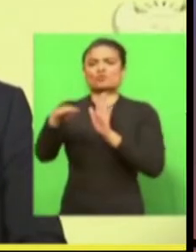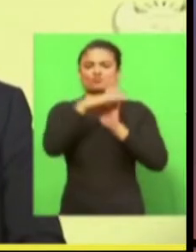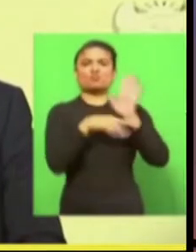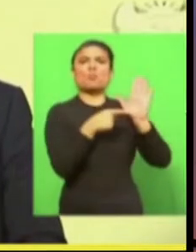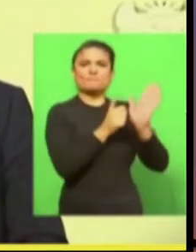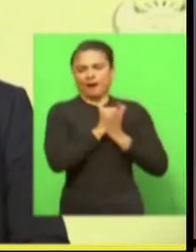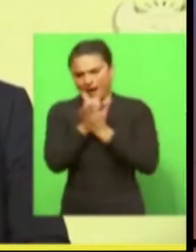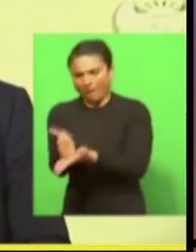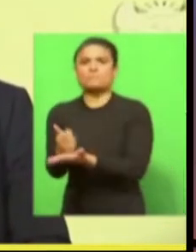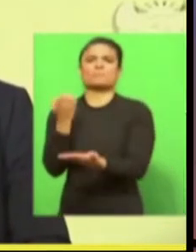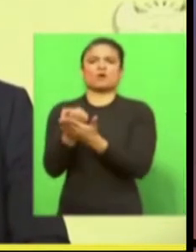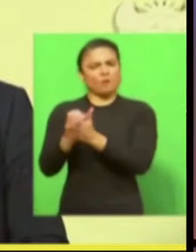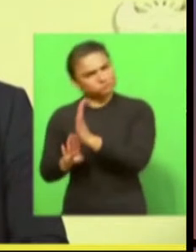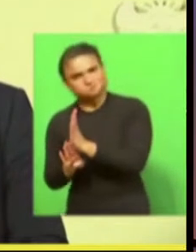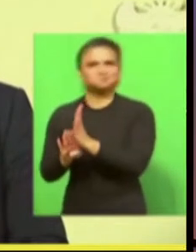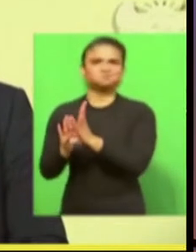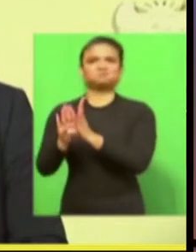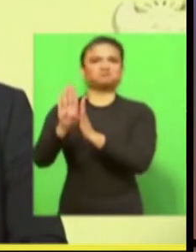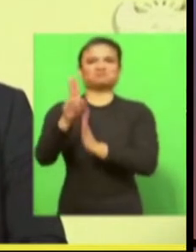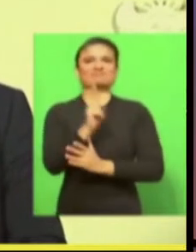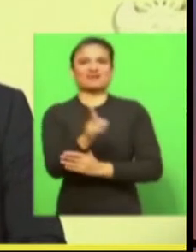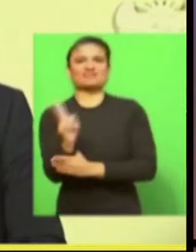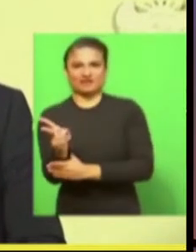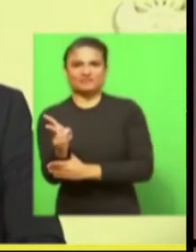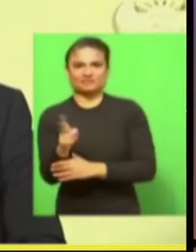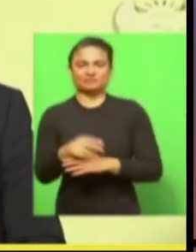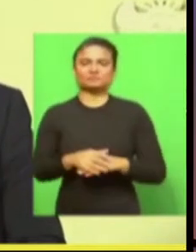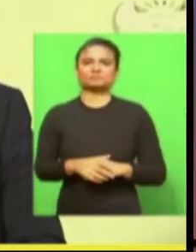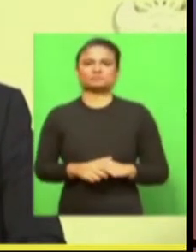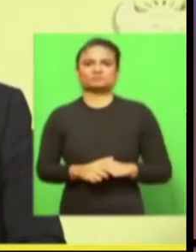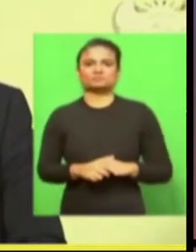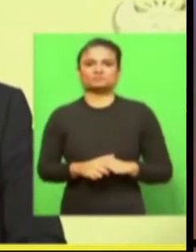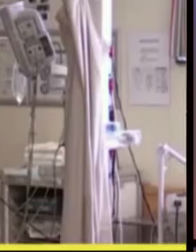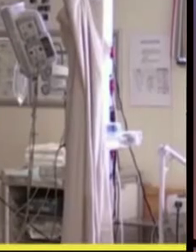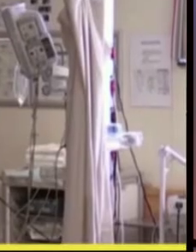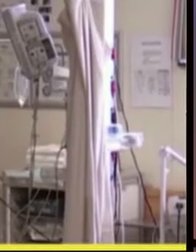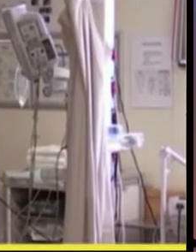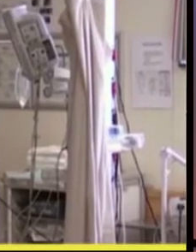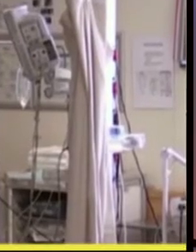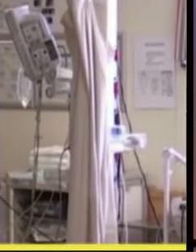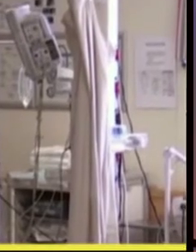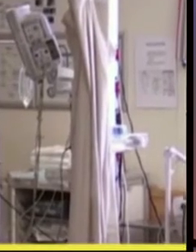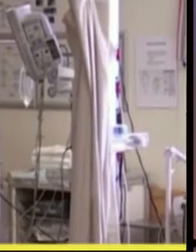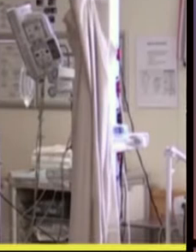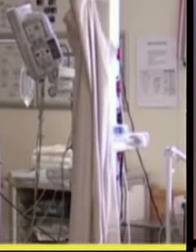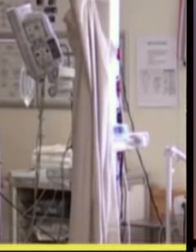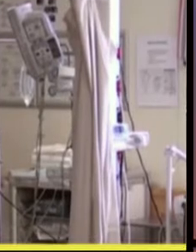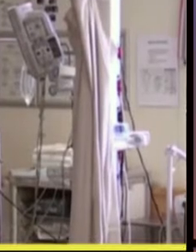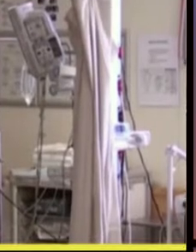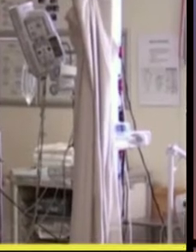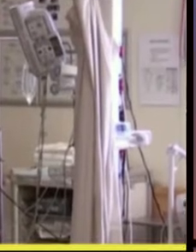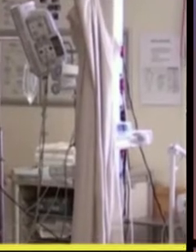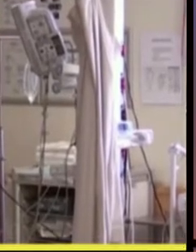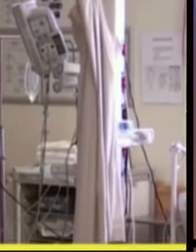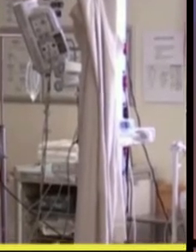a maximum of 50 people indoors and 100 outdoors. The nighttime curfew has been reduced to 10 p.m. to 4 a.m., but